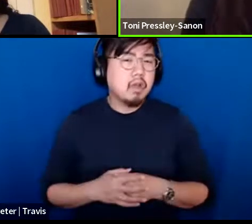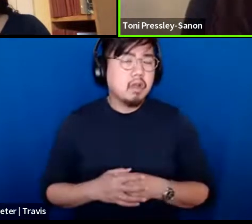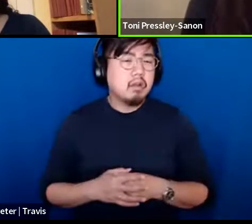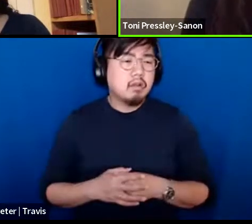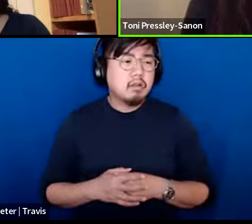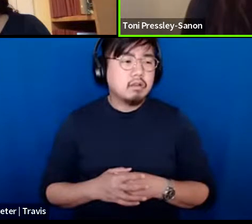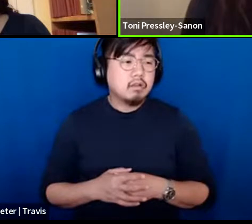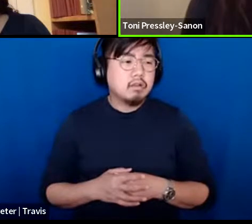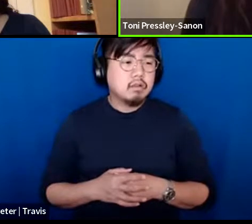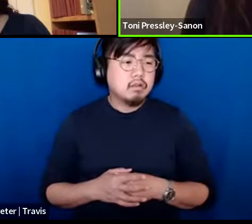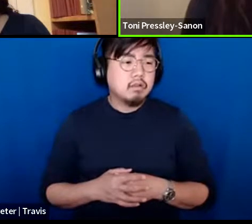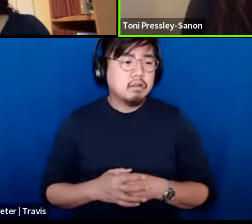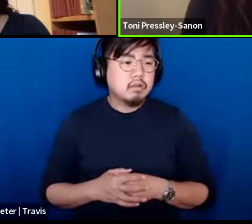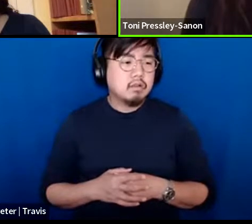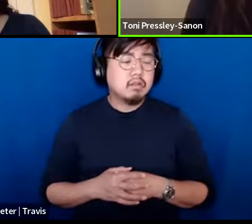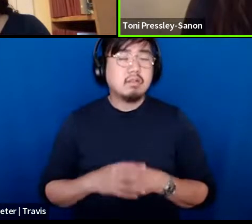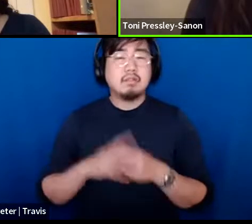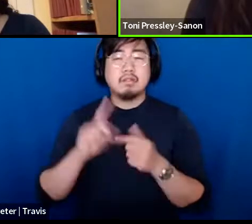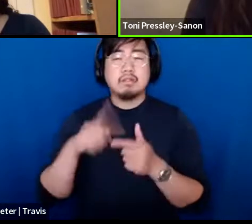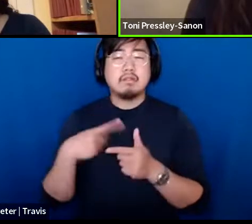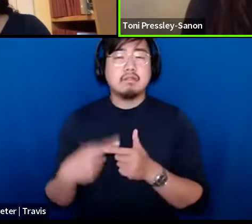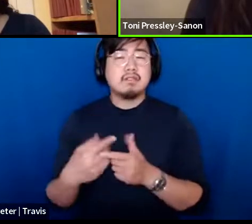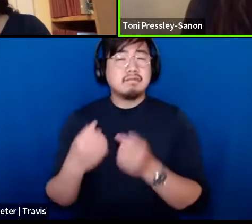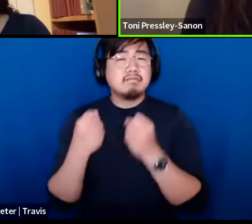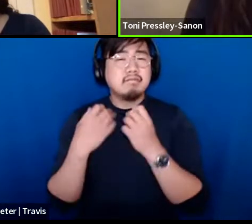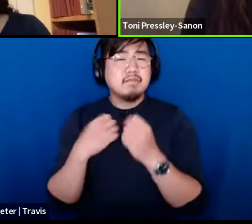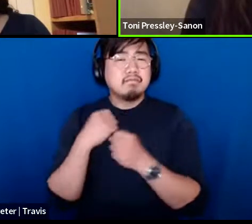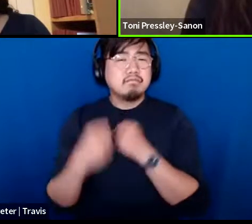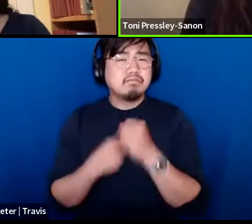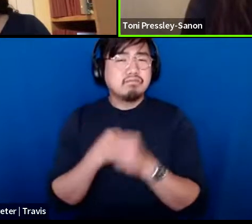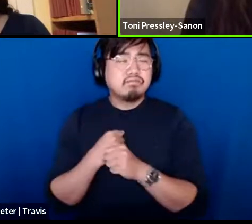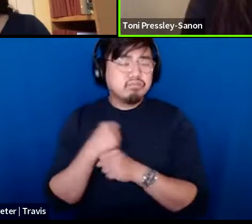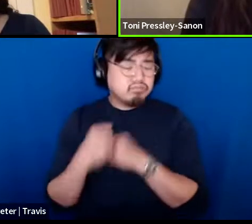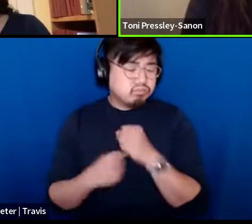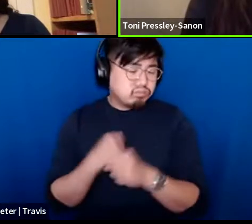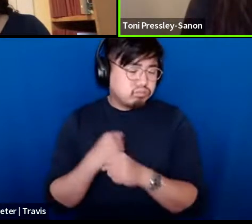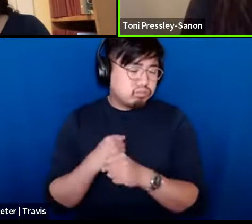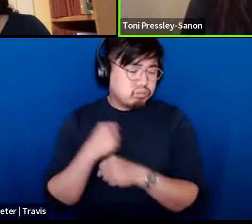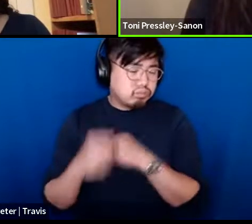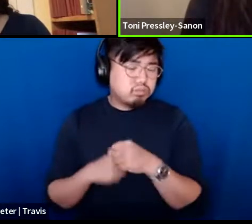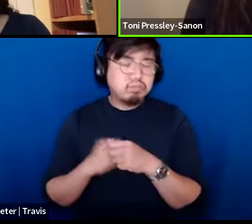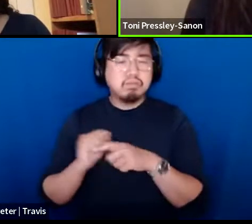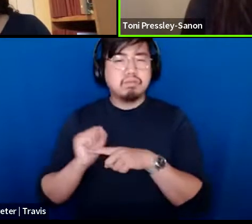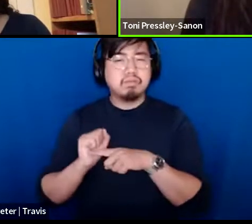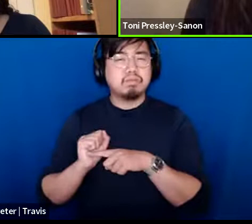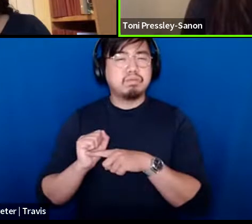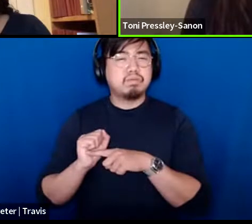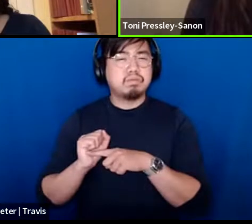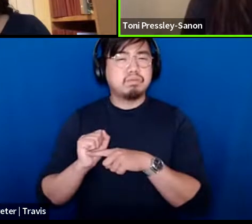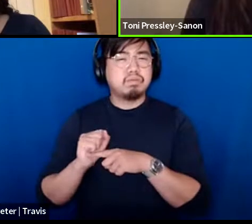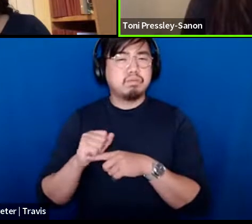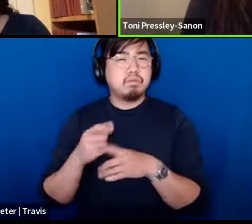after years of practice, I'm able to...